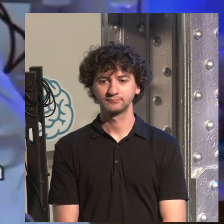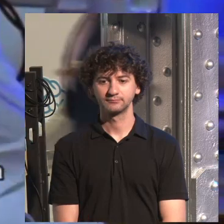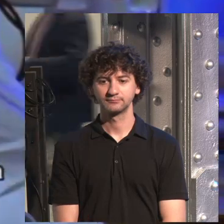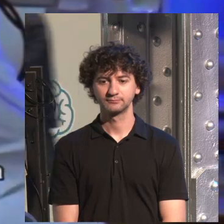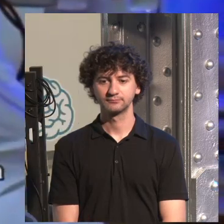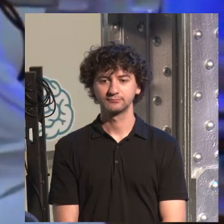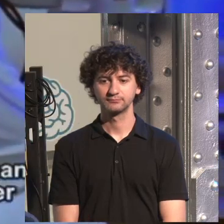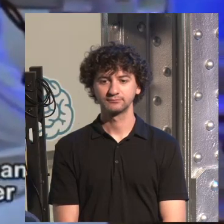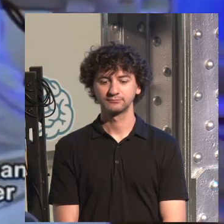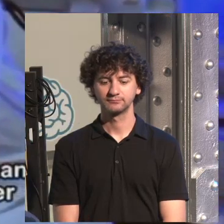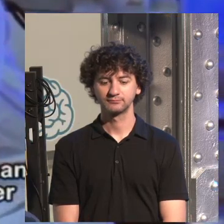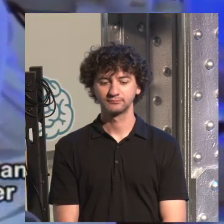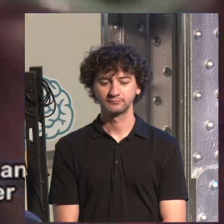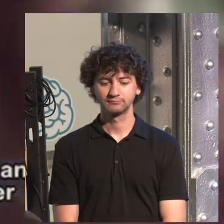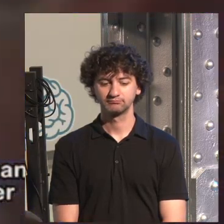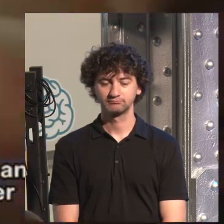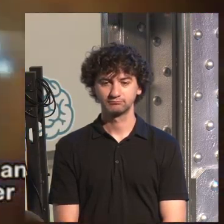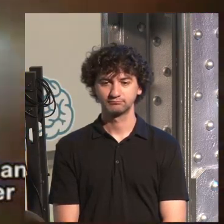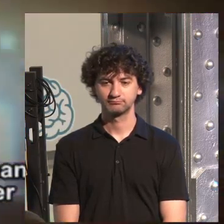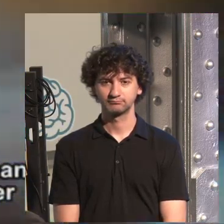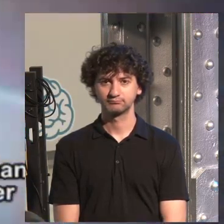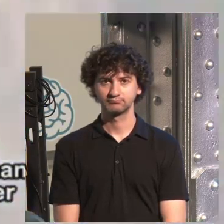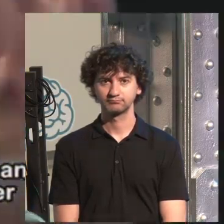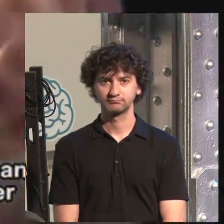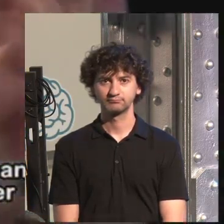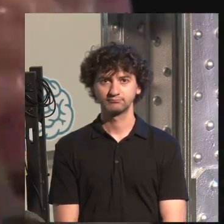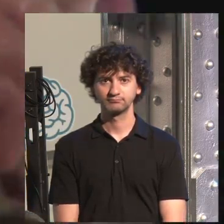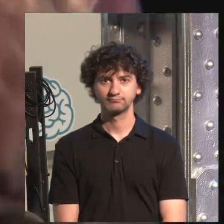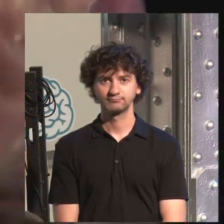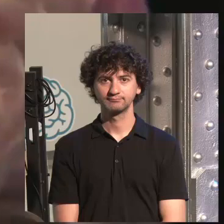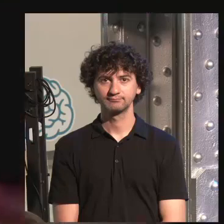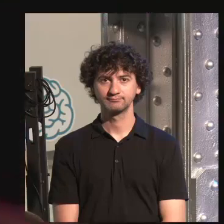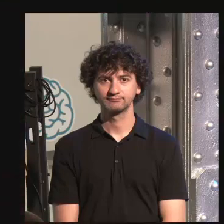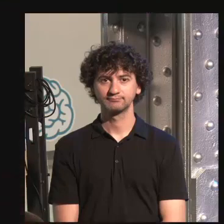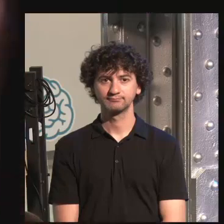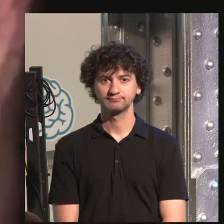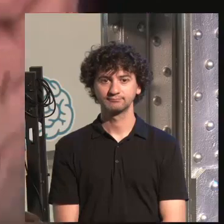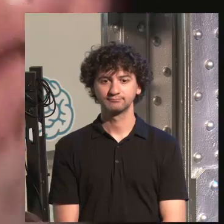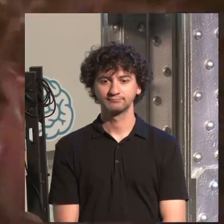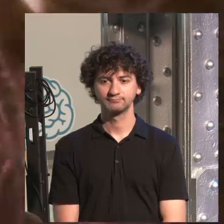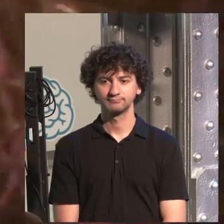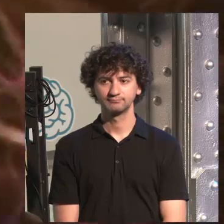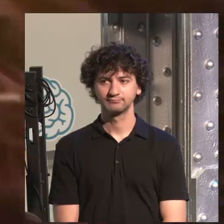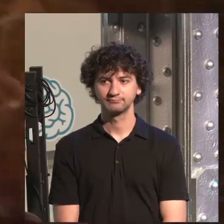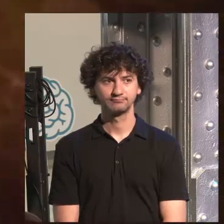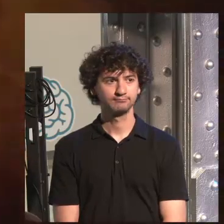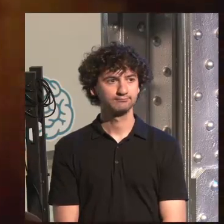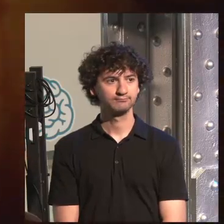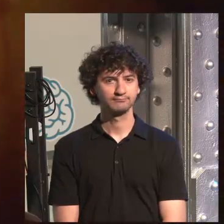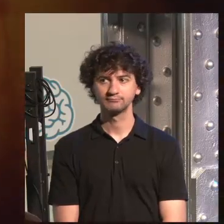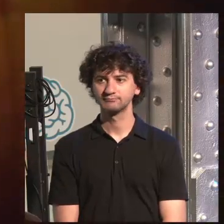loved. For centuries, scientists have been battling to understand what this unappealing object is all about. What